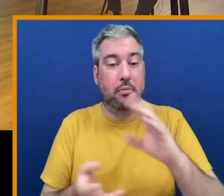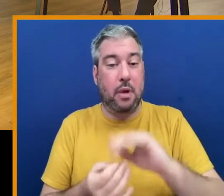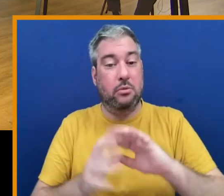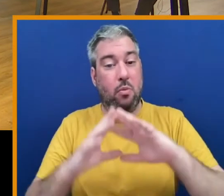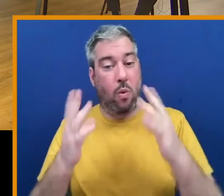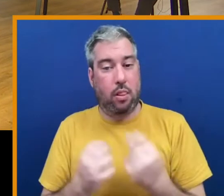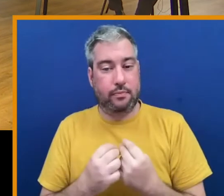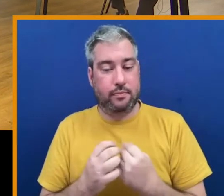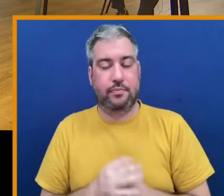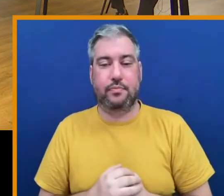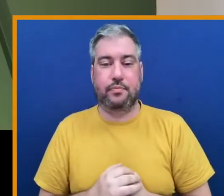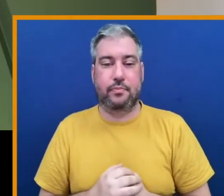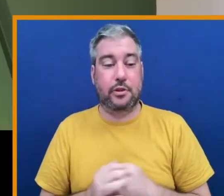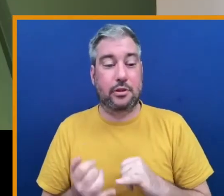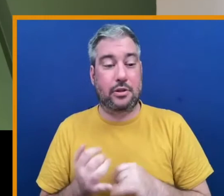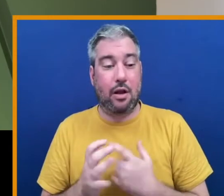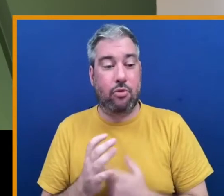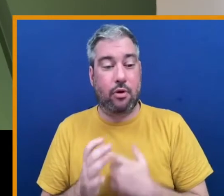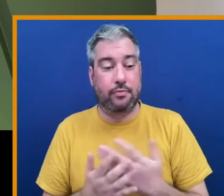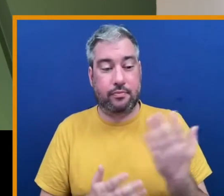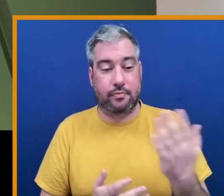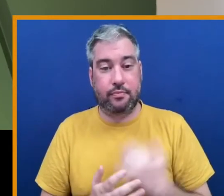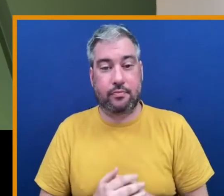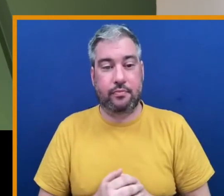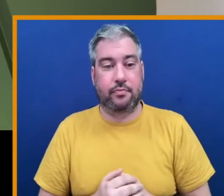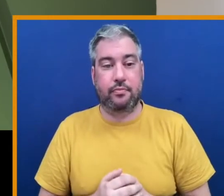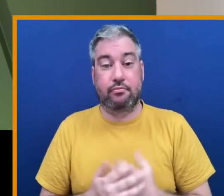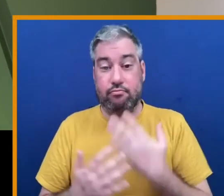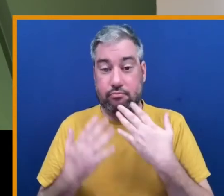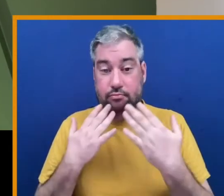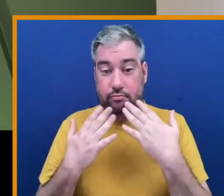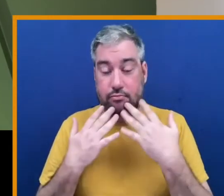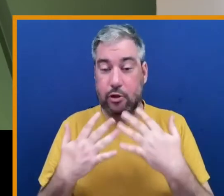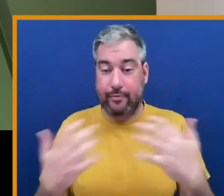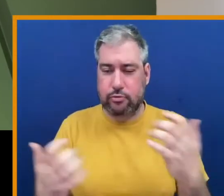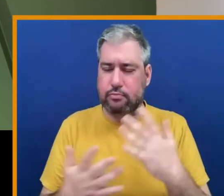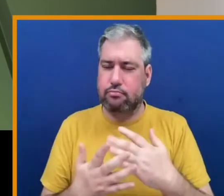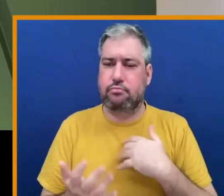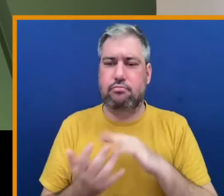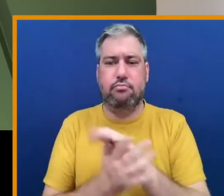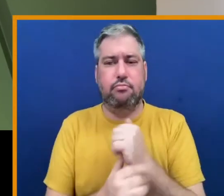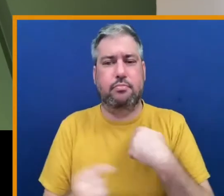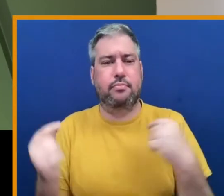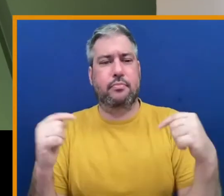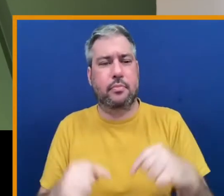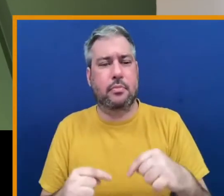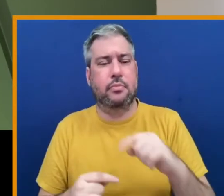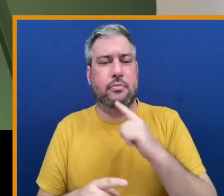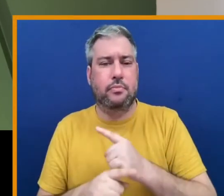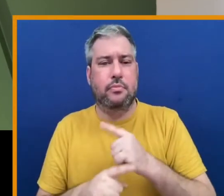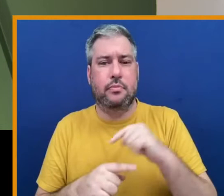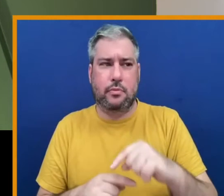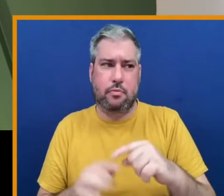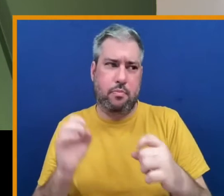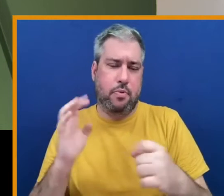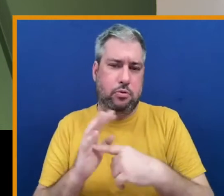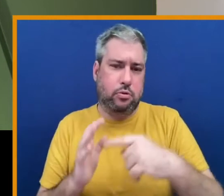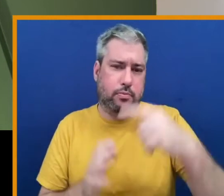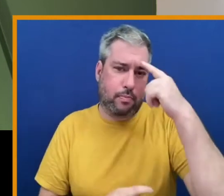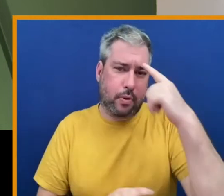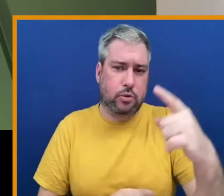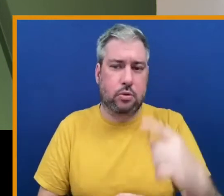extremely important motion. My colleague Christine Jardine has opened this debate and presented the motion. And the main